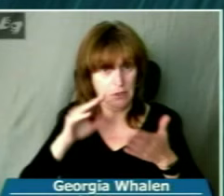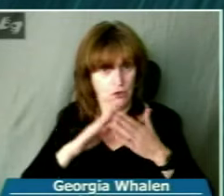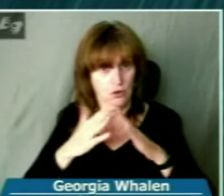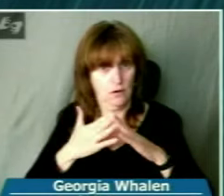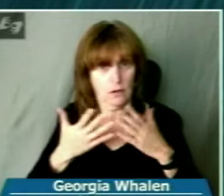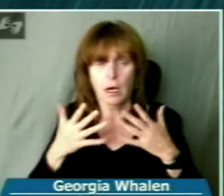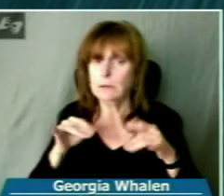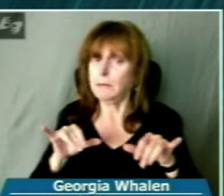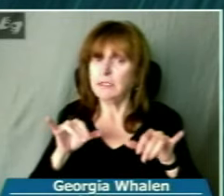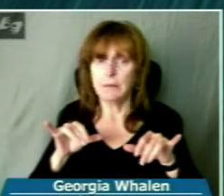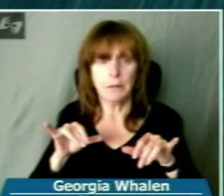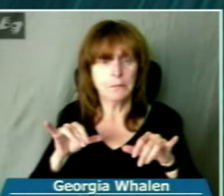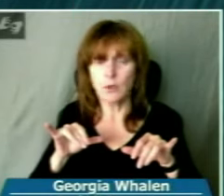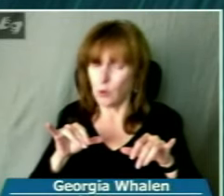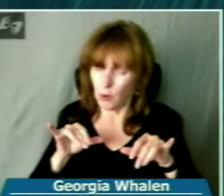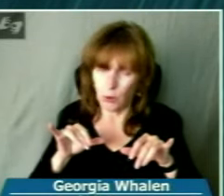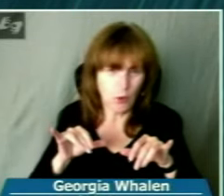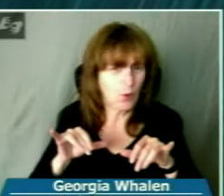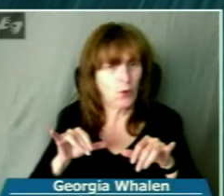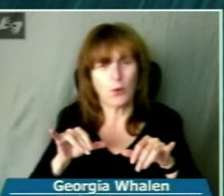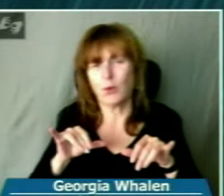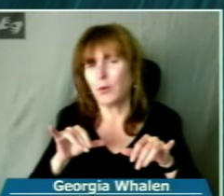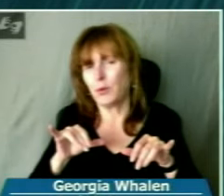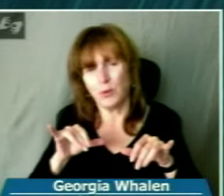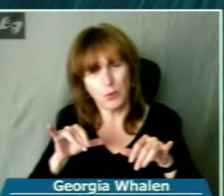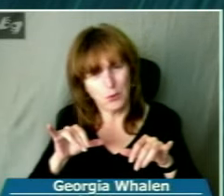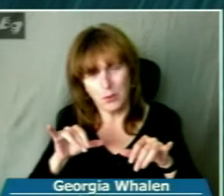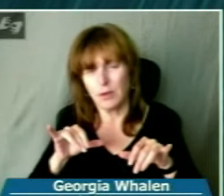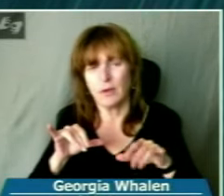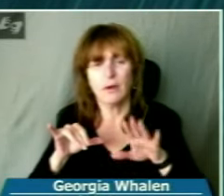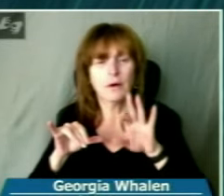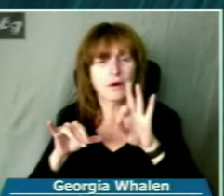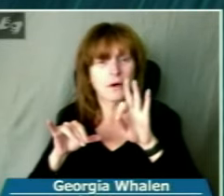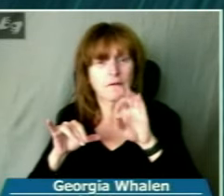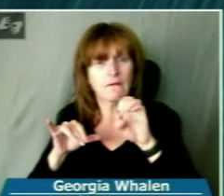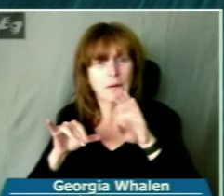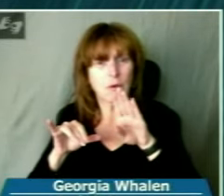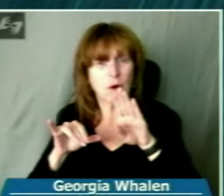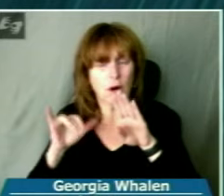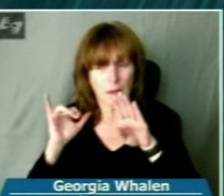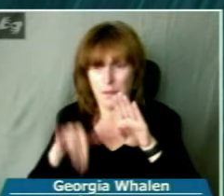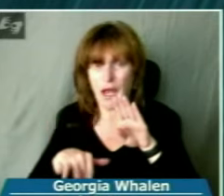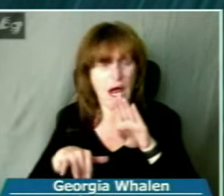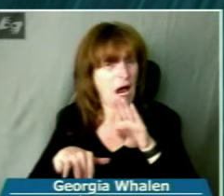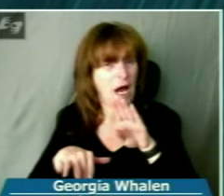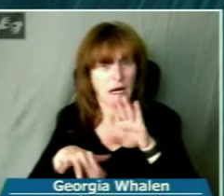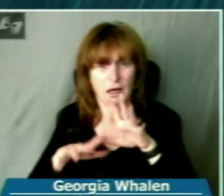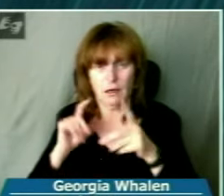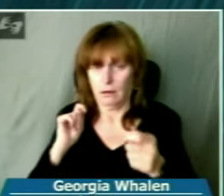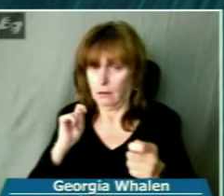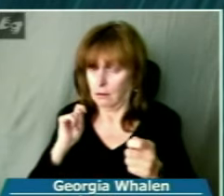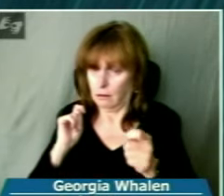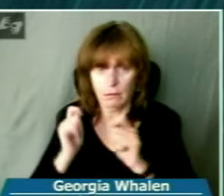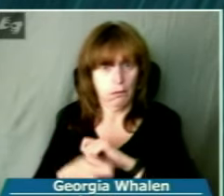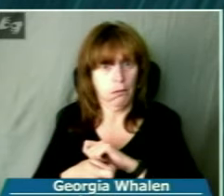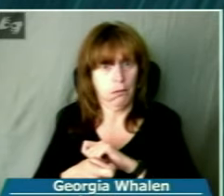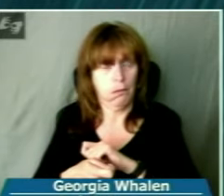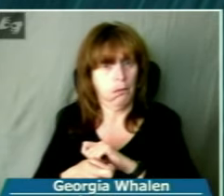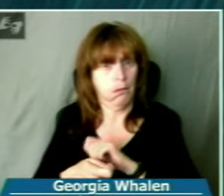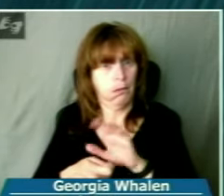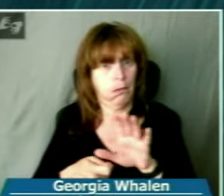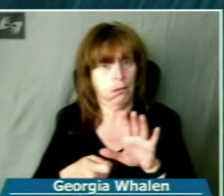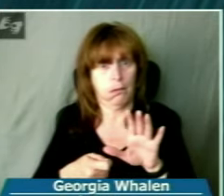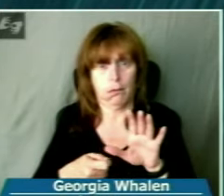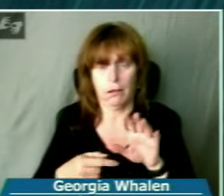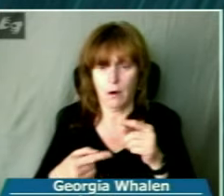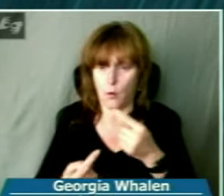are going to be some changes, which I think will stick for a considerable period of time. And we're working through that now. And as I say, we're on a clock of